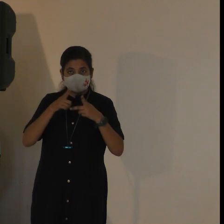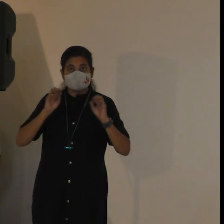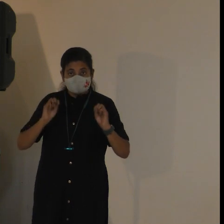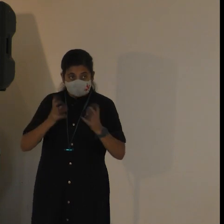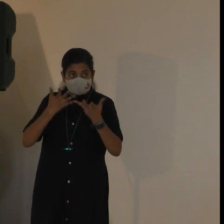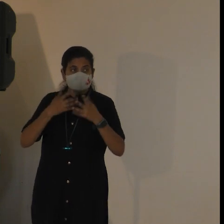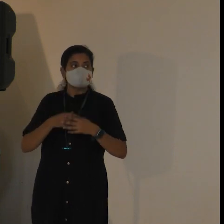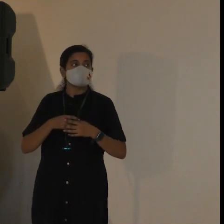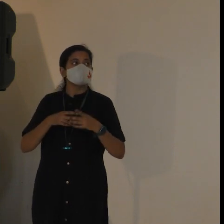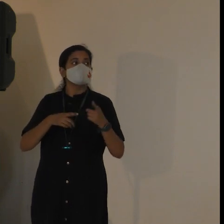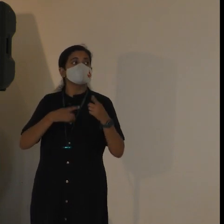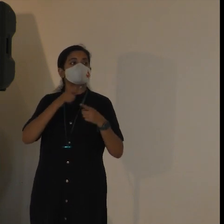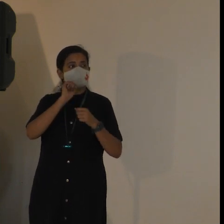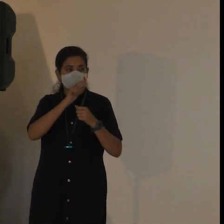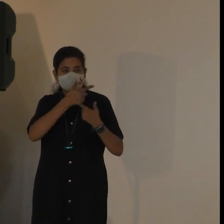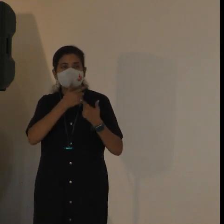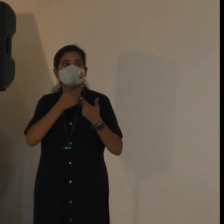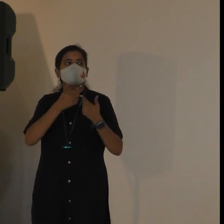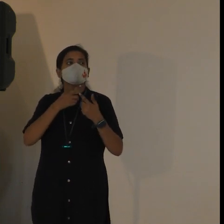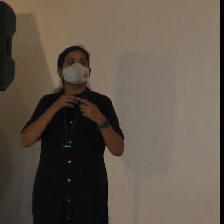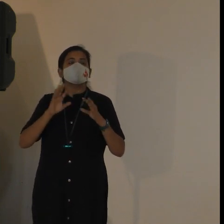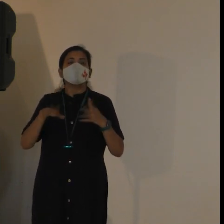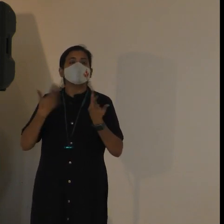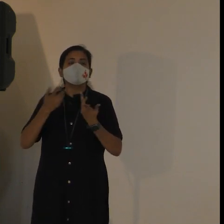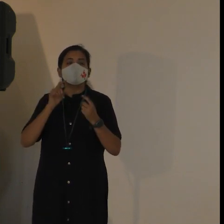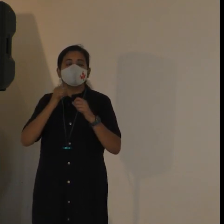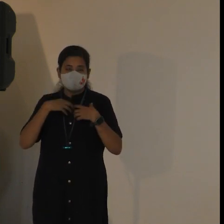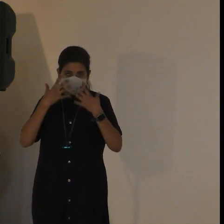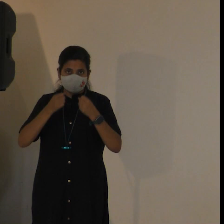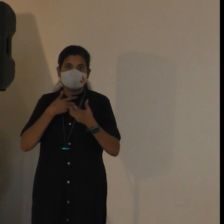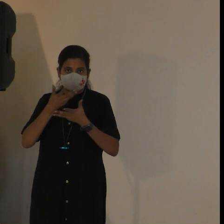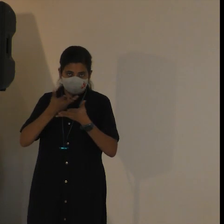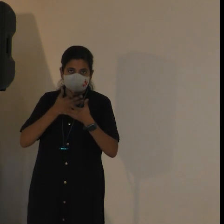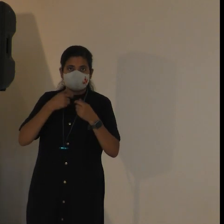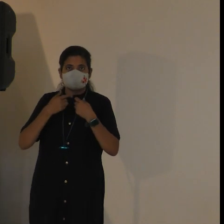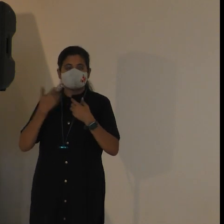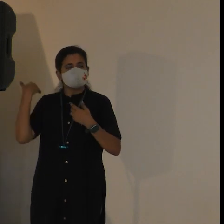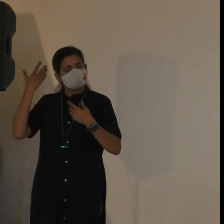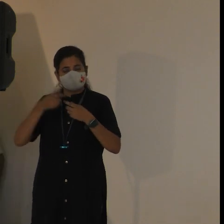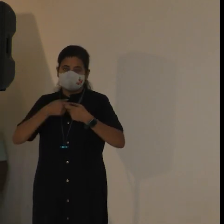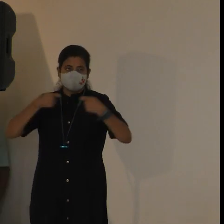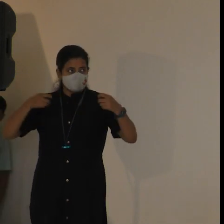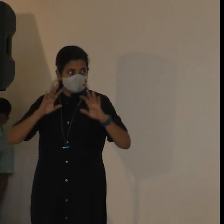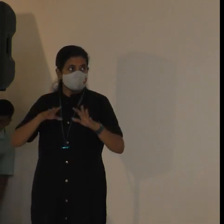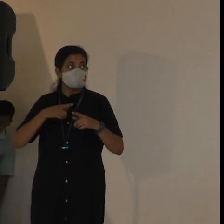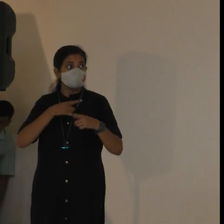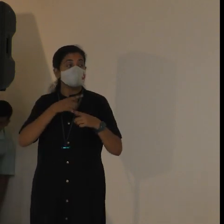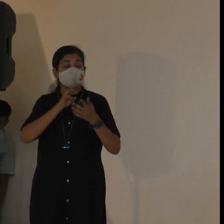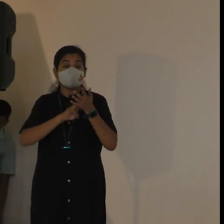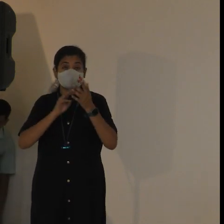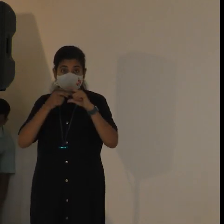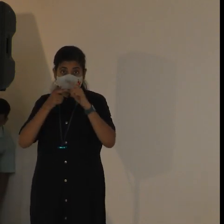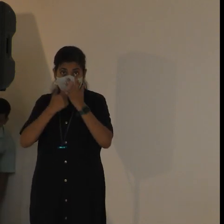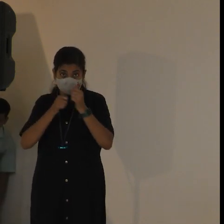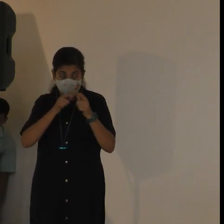you all have to have in the spaces that you all were involved in. One of the things we discussed a lot was, in the case of Meera and